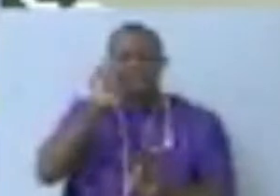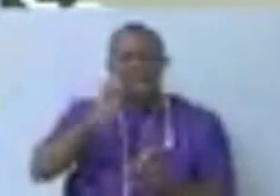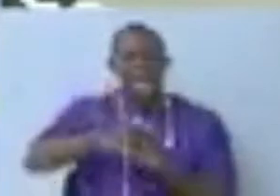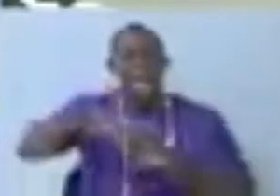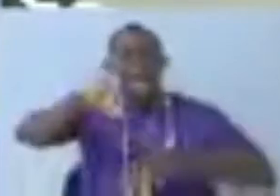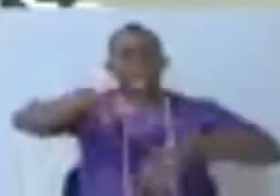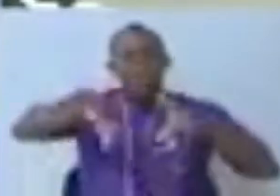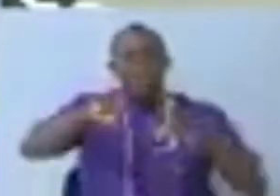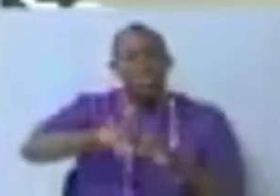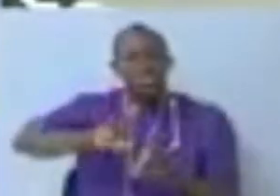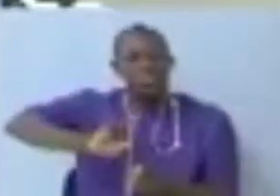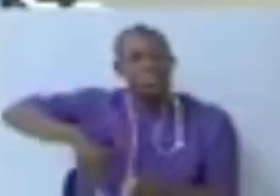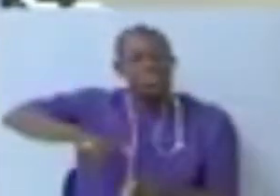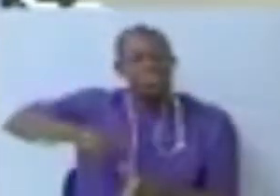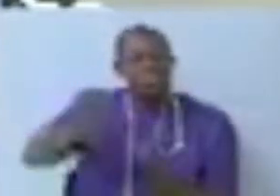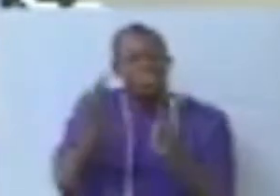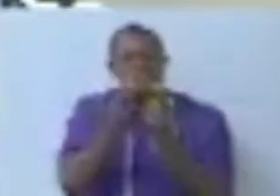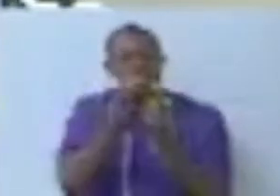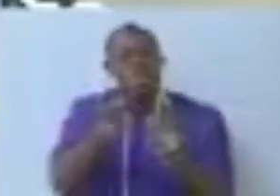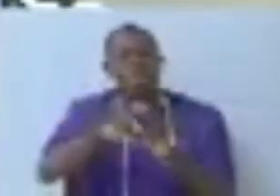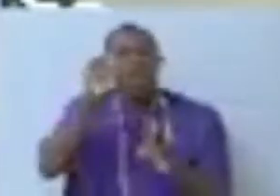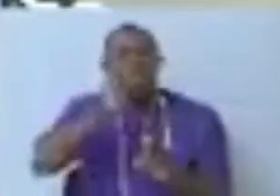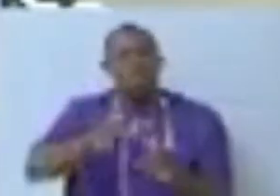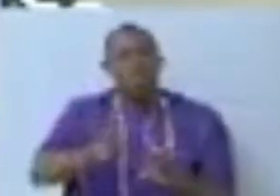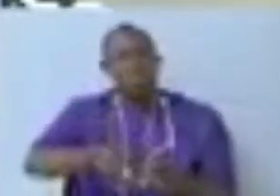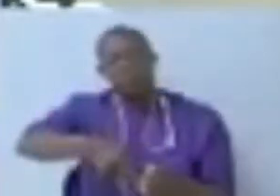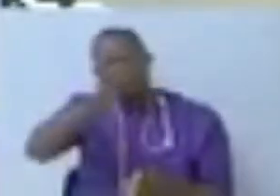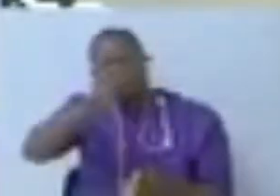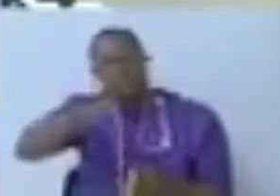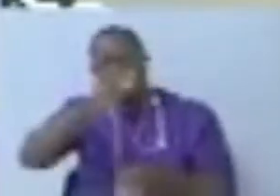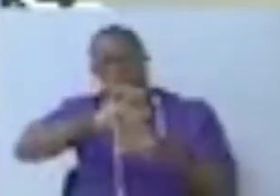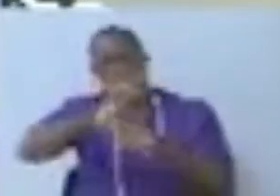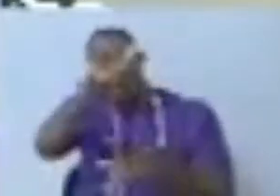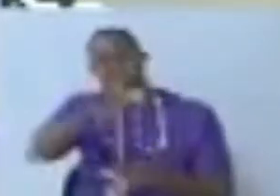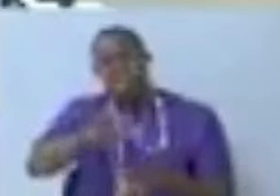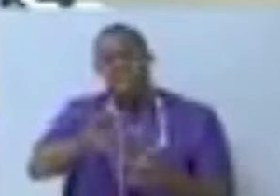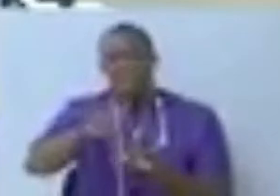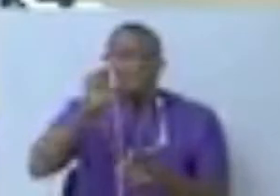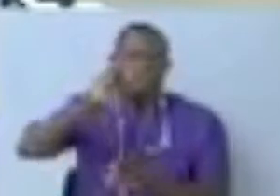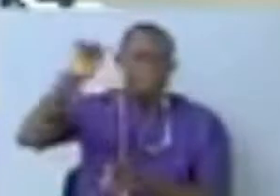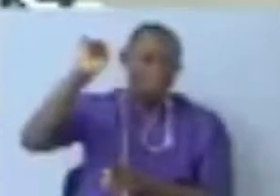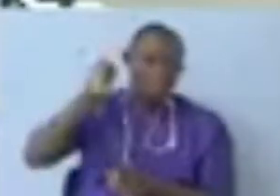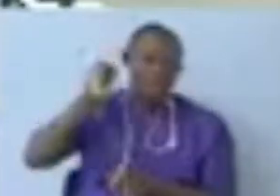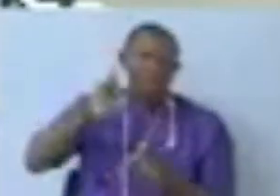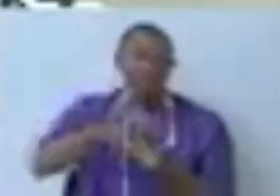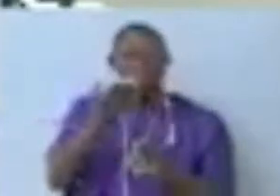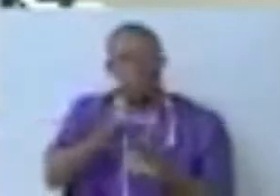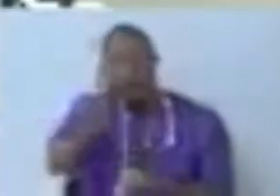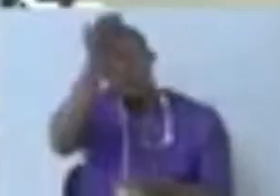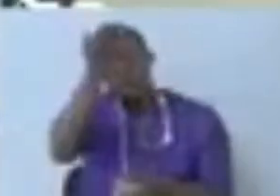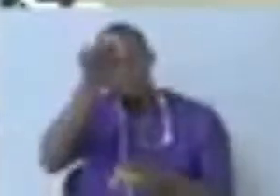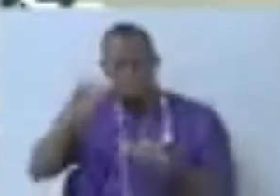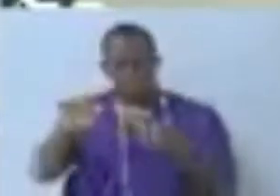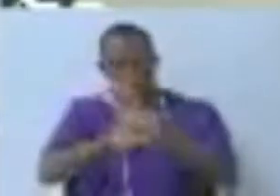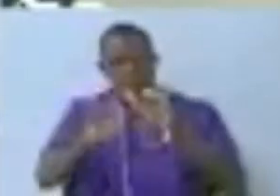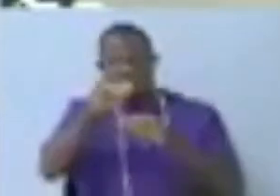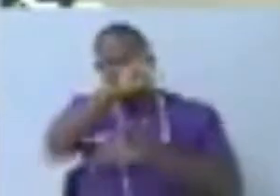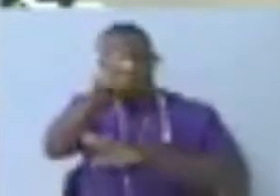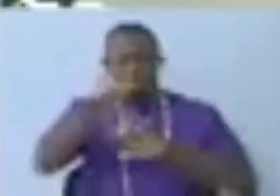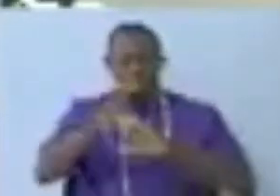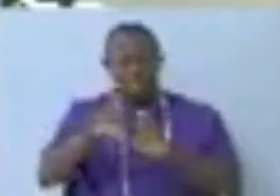ni murumuruntela ni sifenyo babulu da fenyo babula murumuri balo balakabudu wa fosanto. That too is a